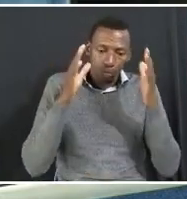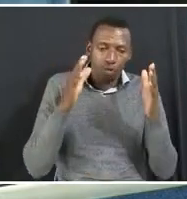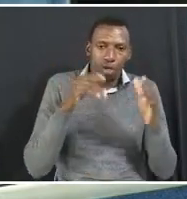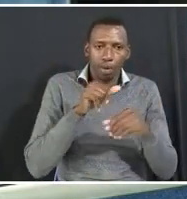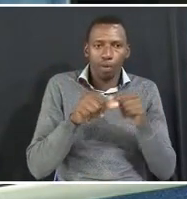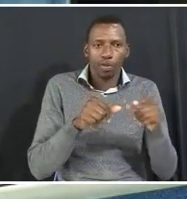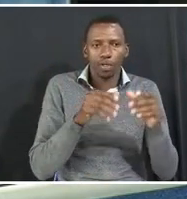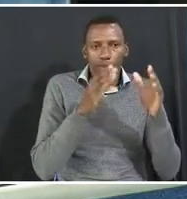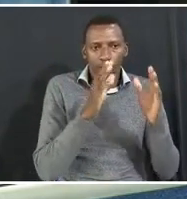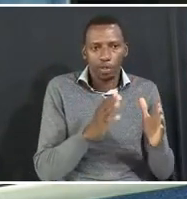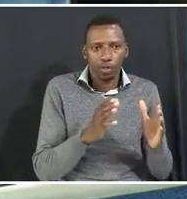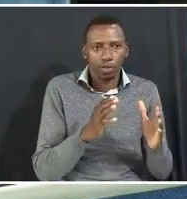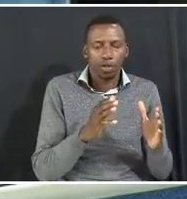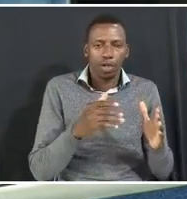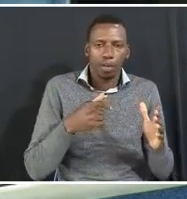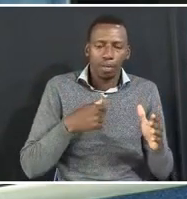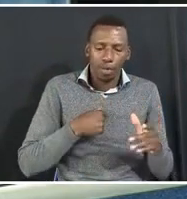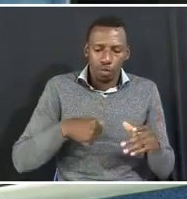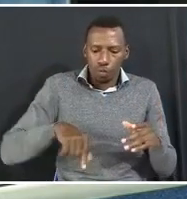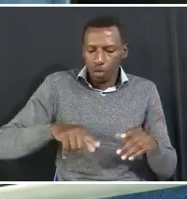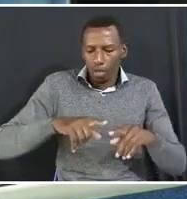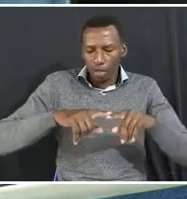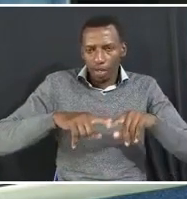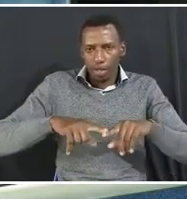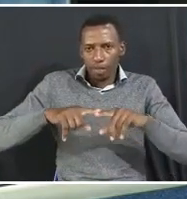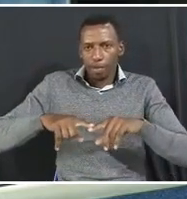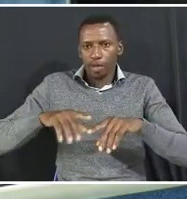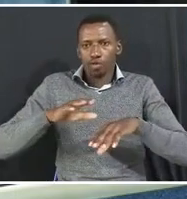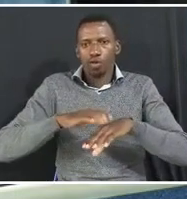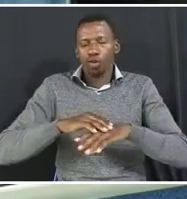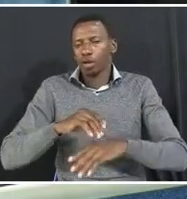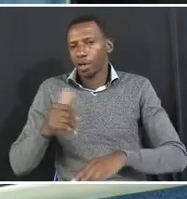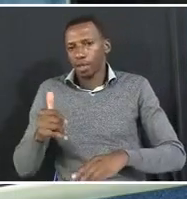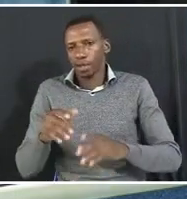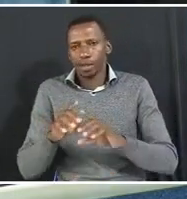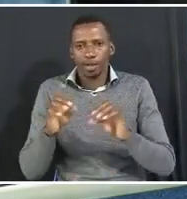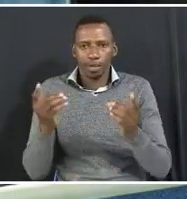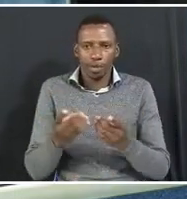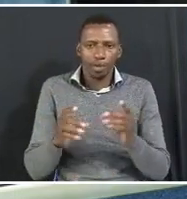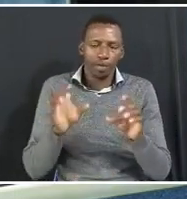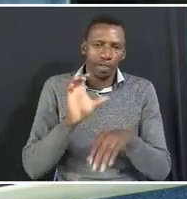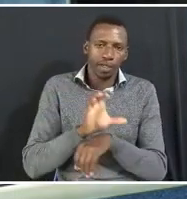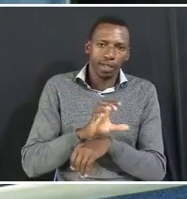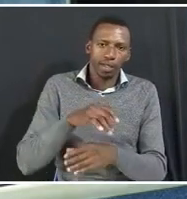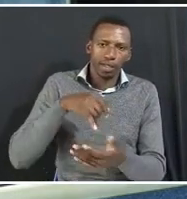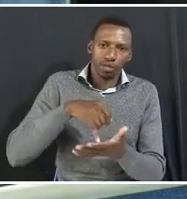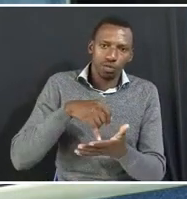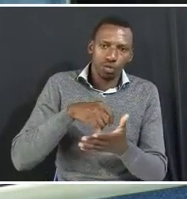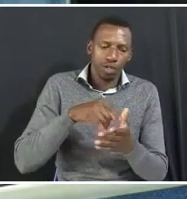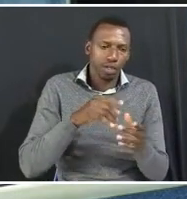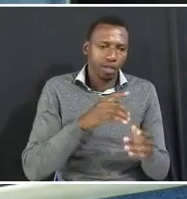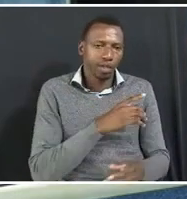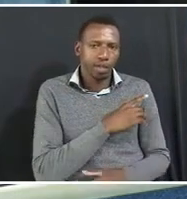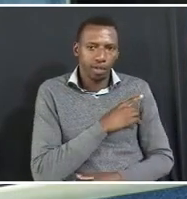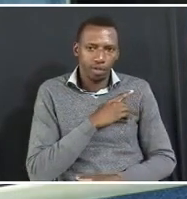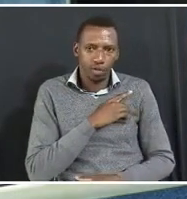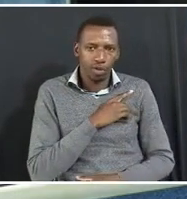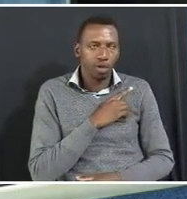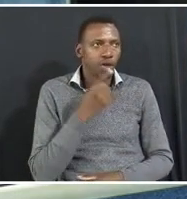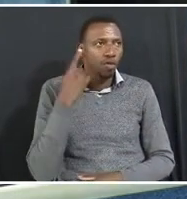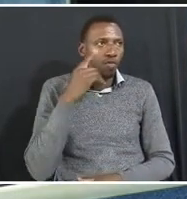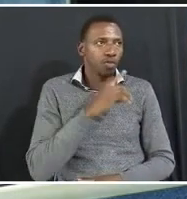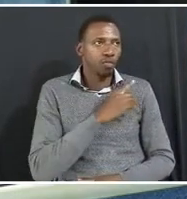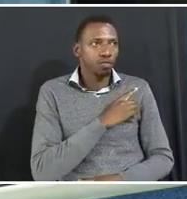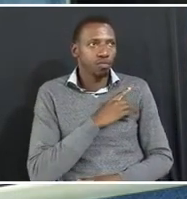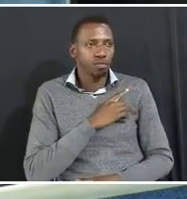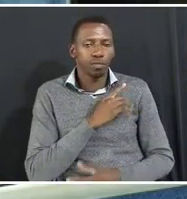we really are dependent on other departments of the church, including the deaconry. So for deaconry, for instance,